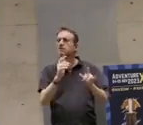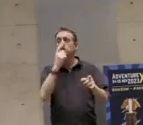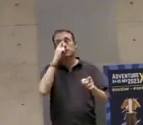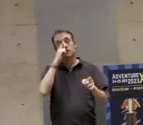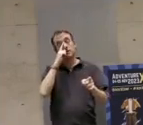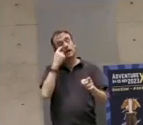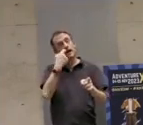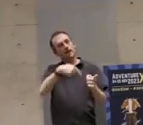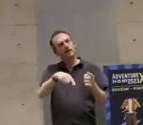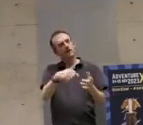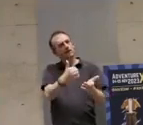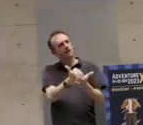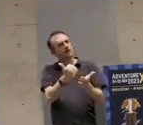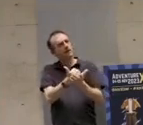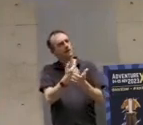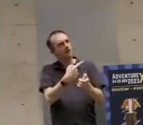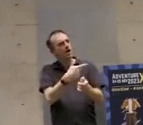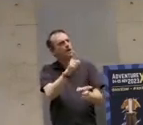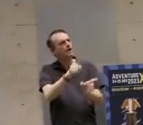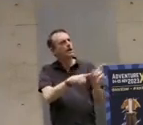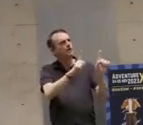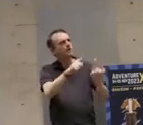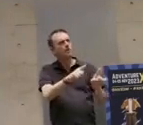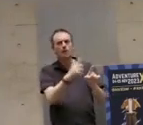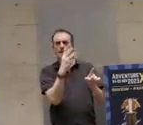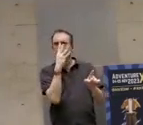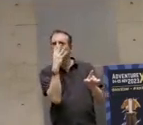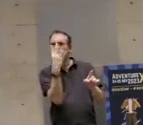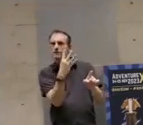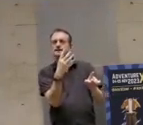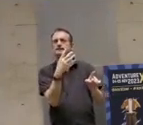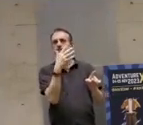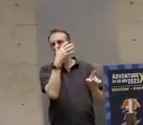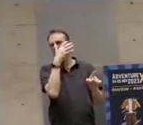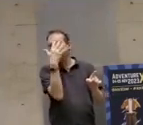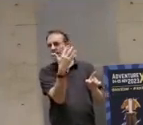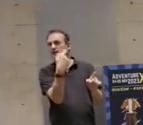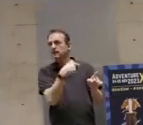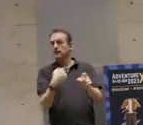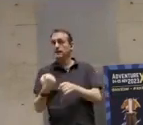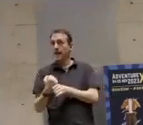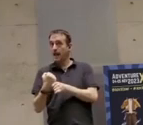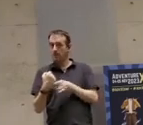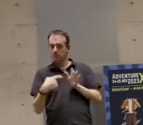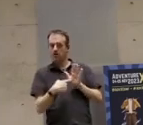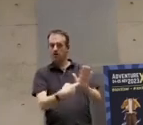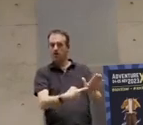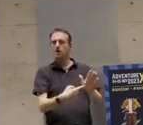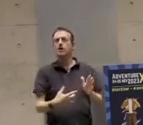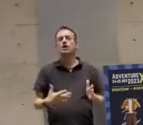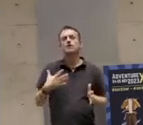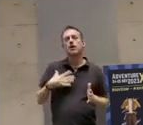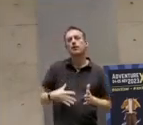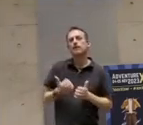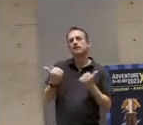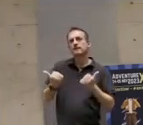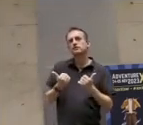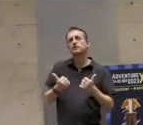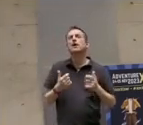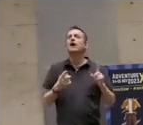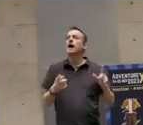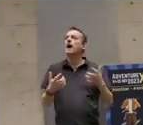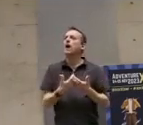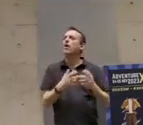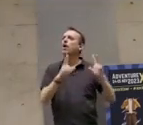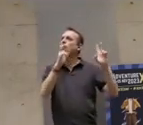How fantastic to get young people, 14, 15, to come and play the game. And I'd like to finish by quoting...